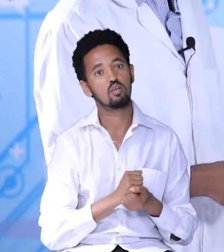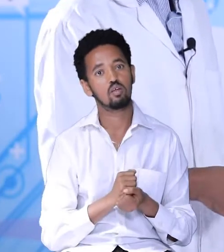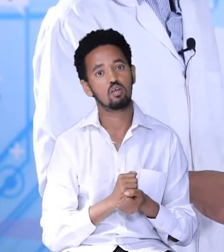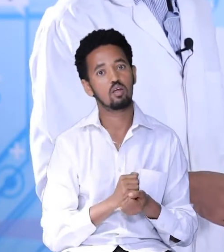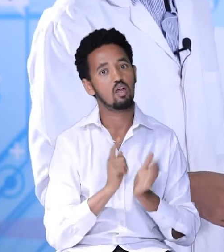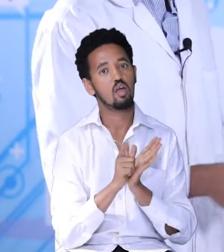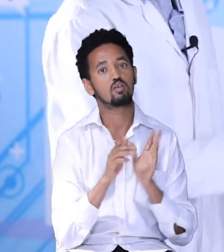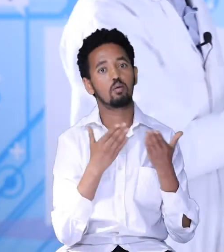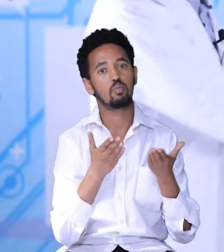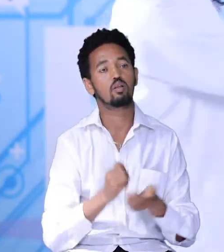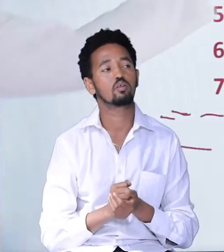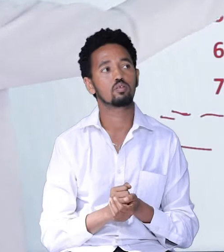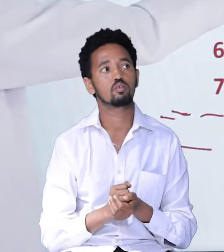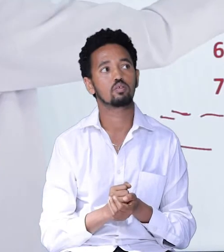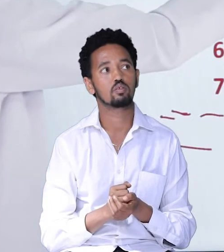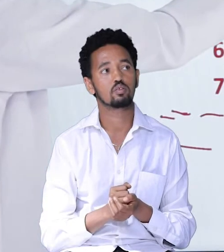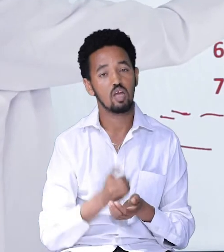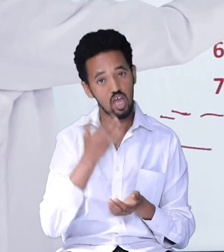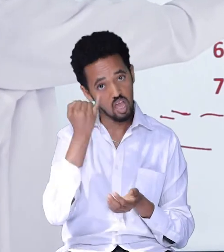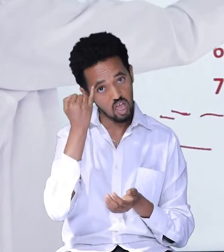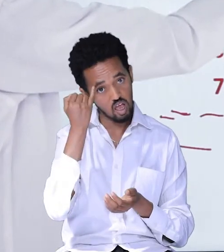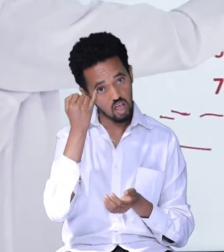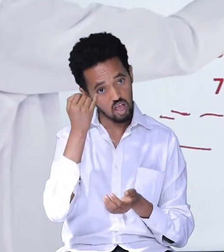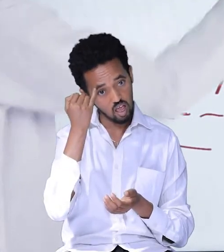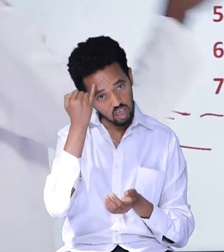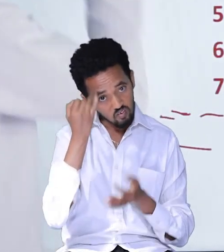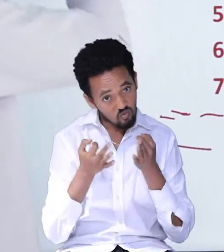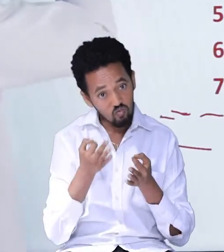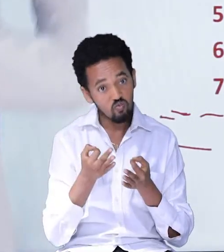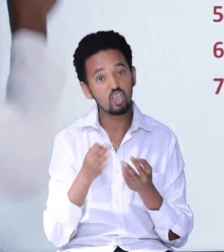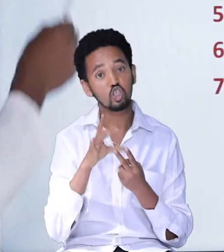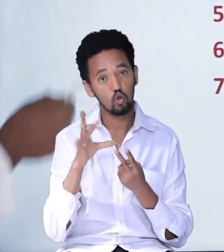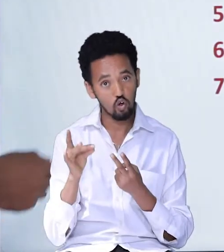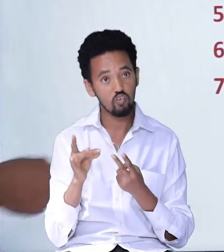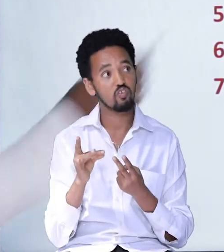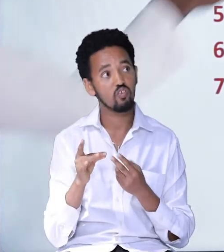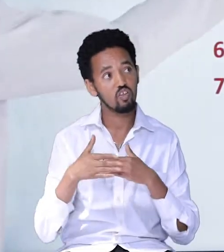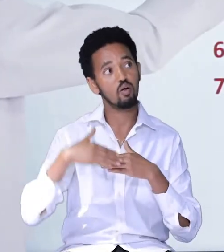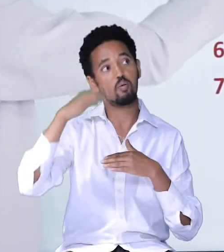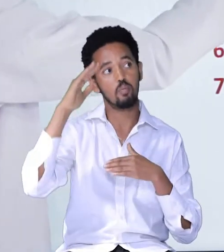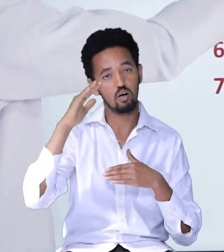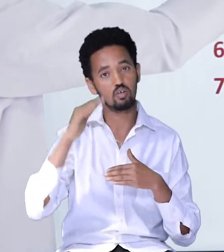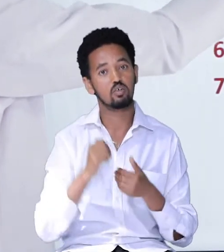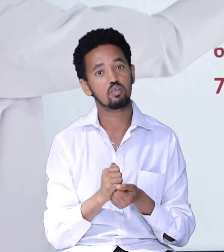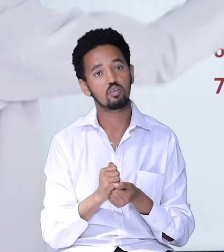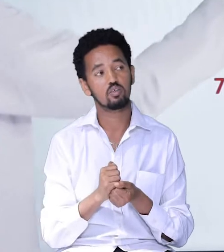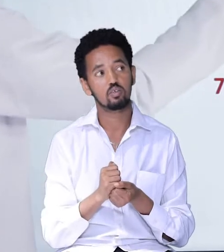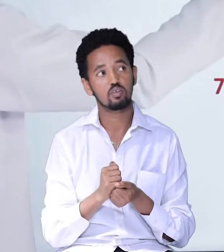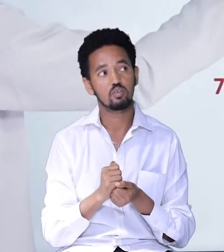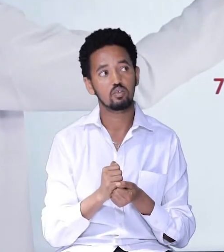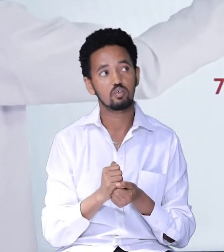For example, if choice happened here or occurred here,